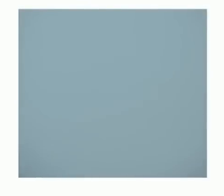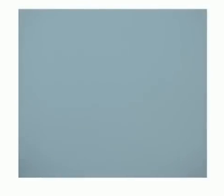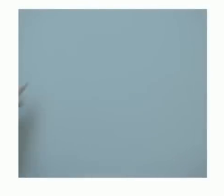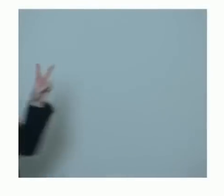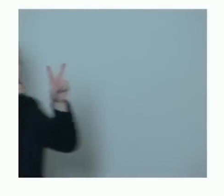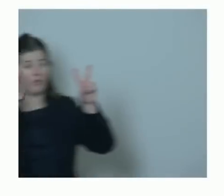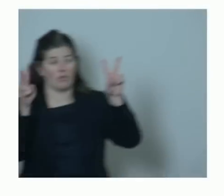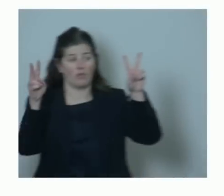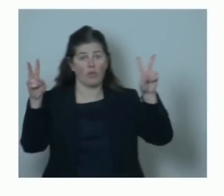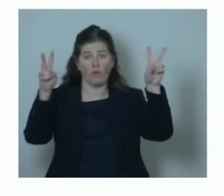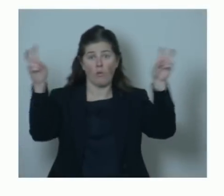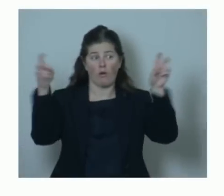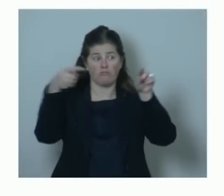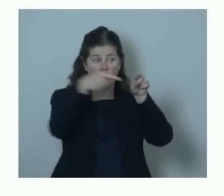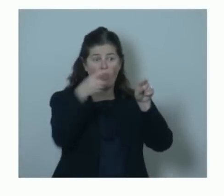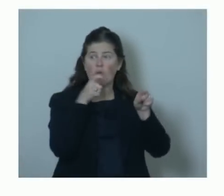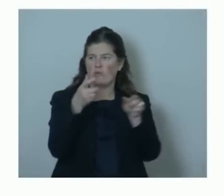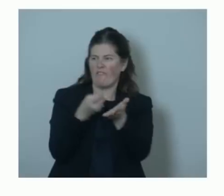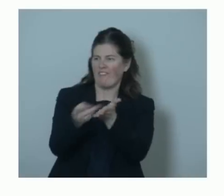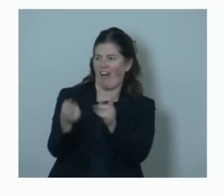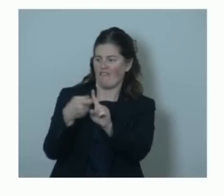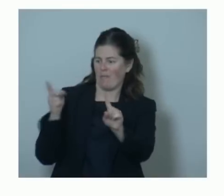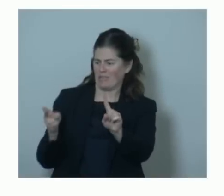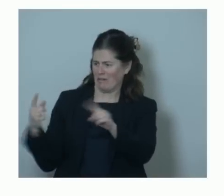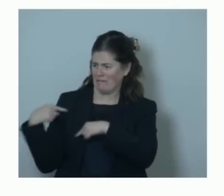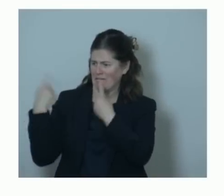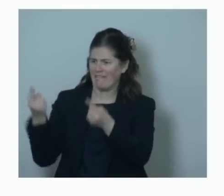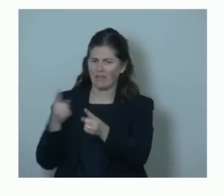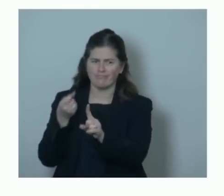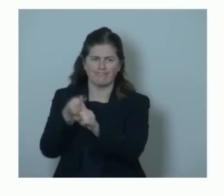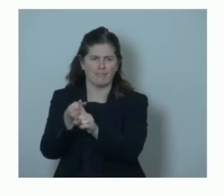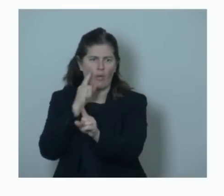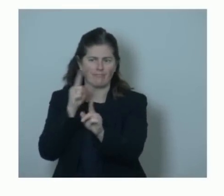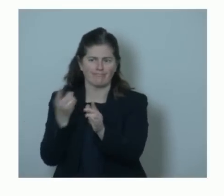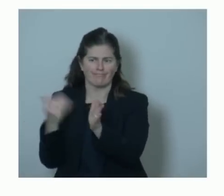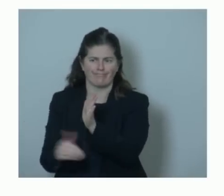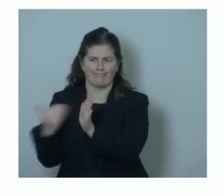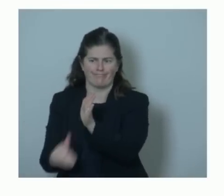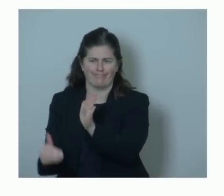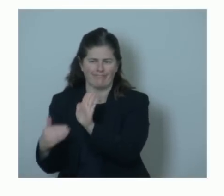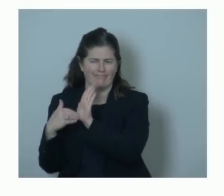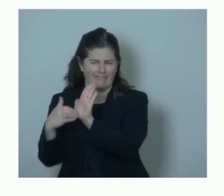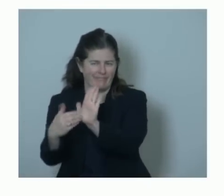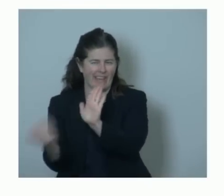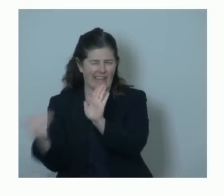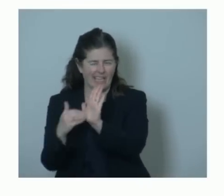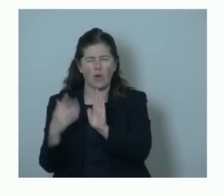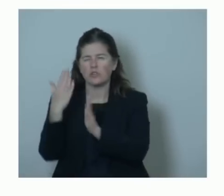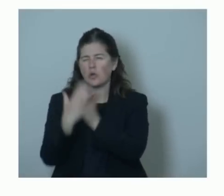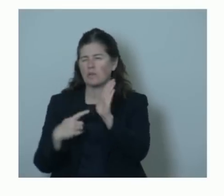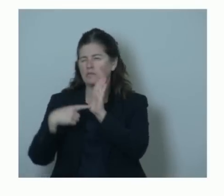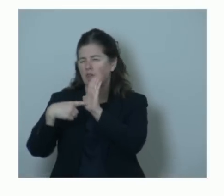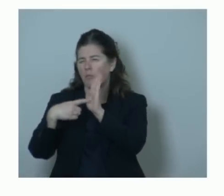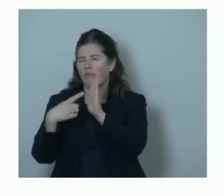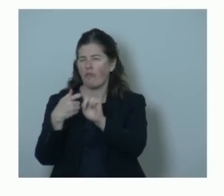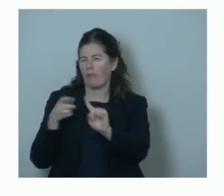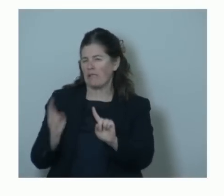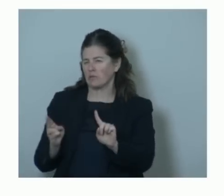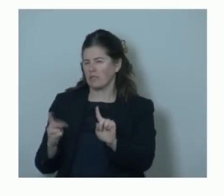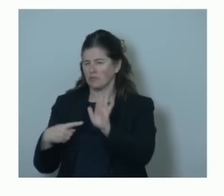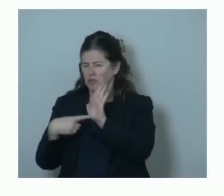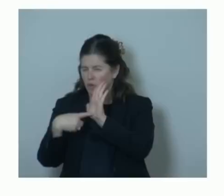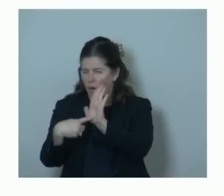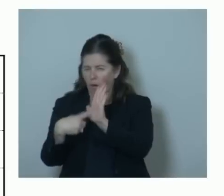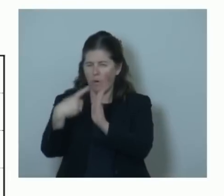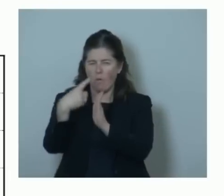repeat it. And I want to show you a couple slides about history that might make the point about what